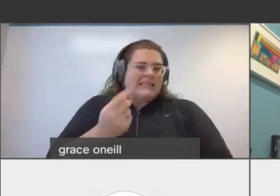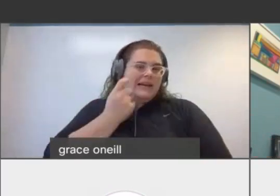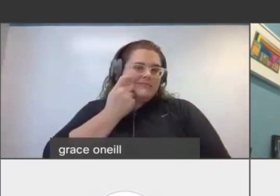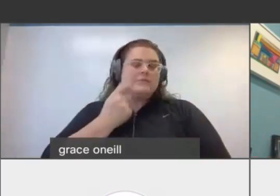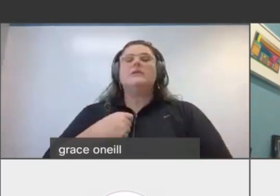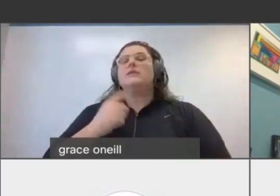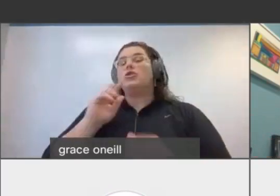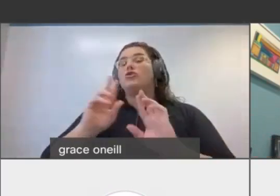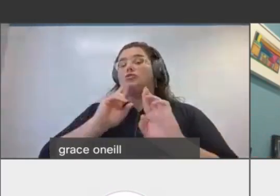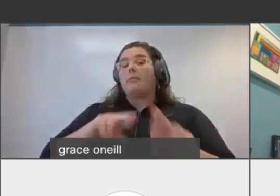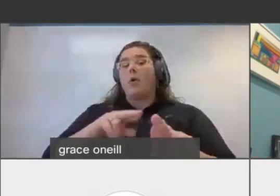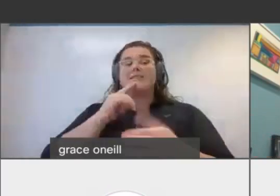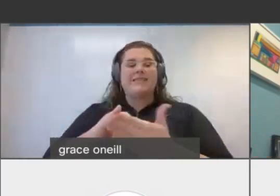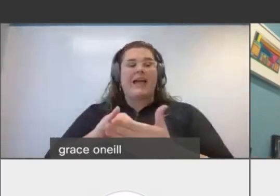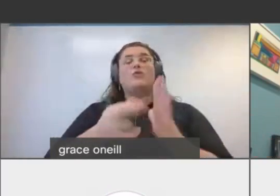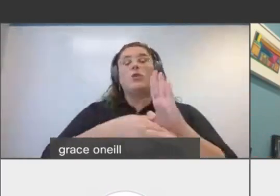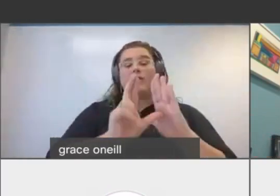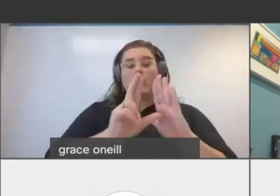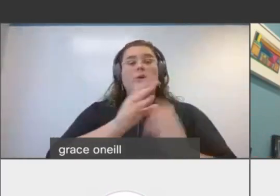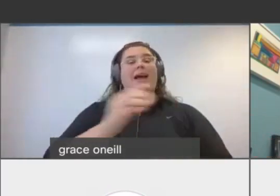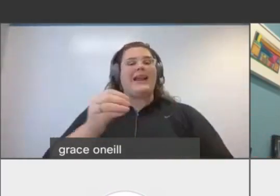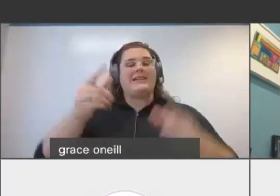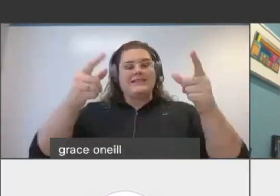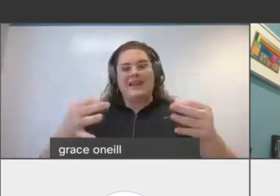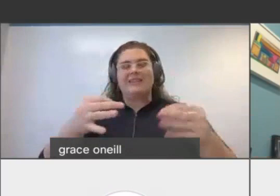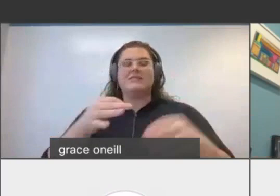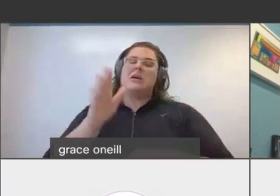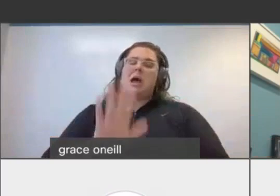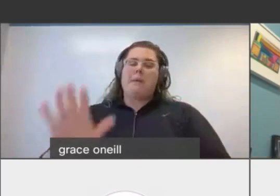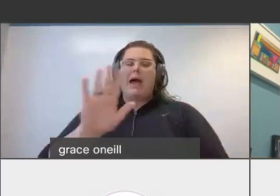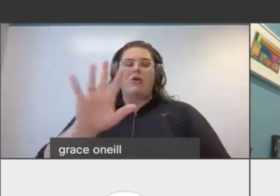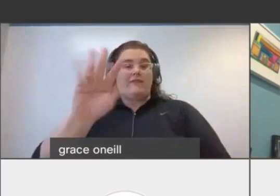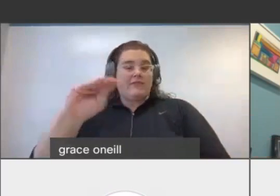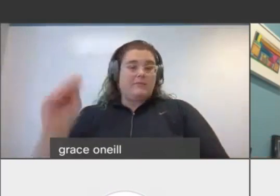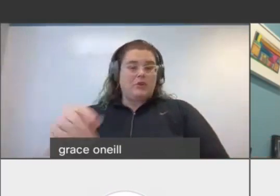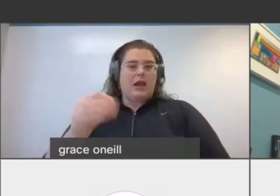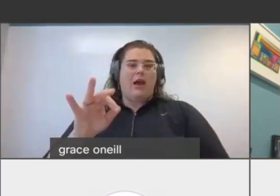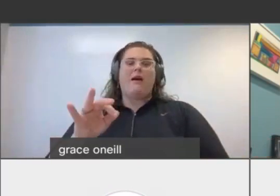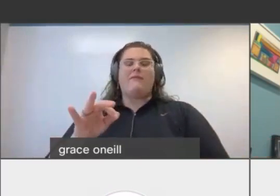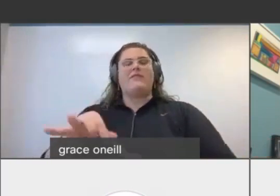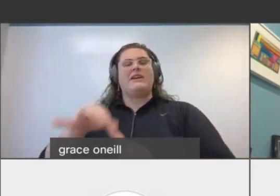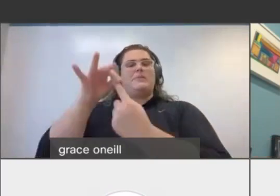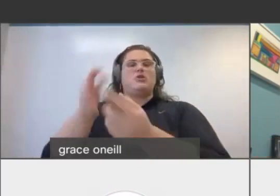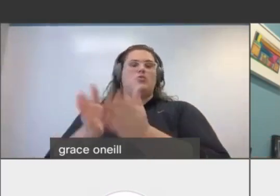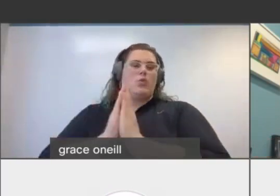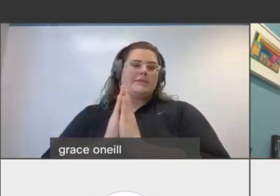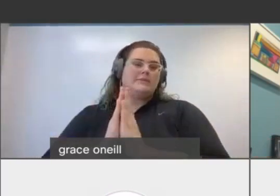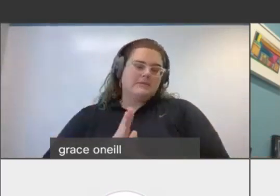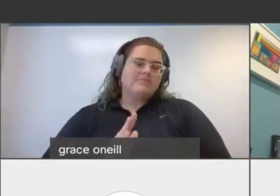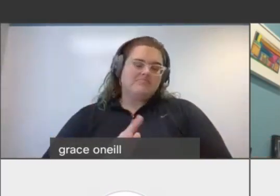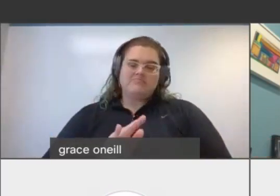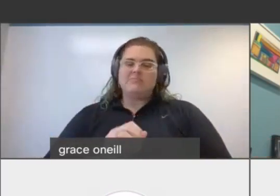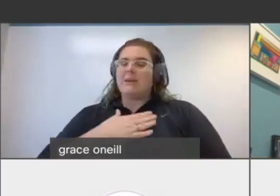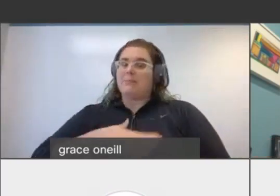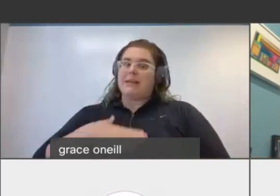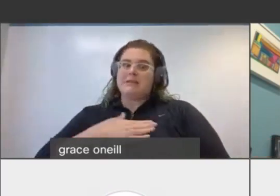have reviewed and ruled on about 50% of the requests for exemptions. Please be patient. They are getting through them as fast as